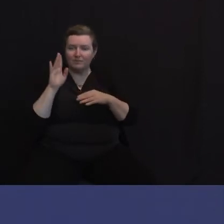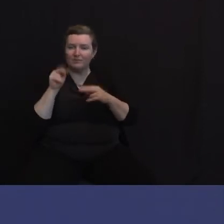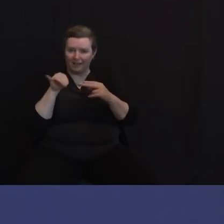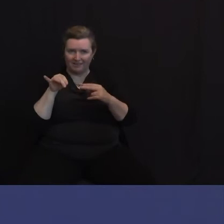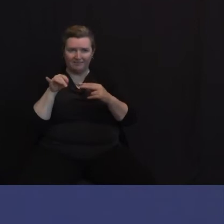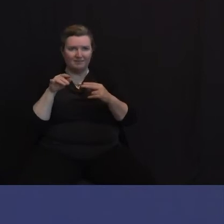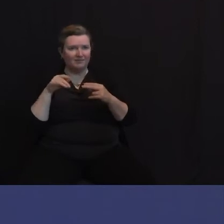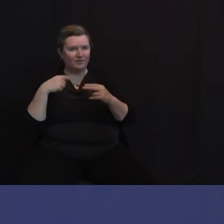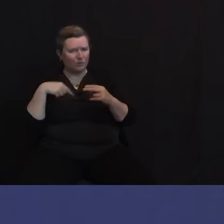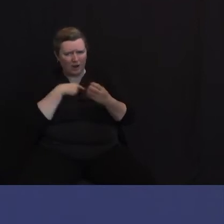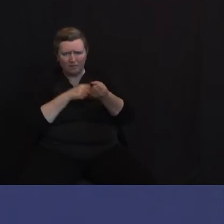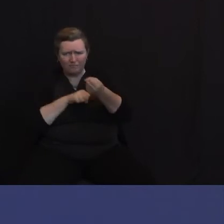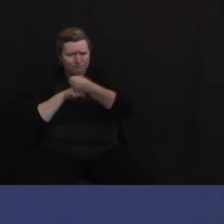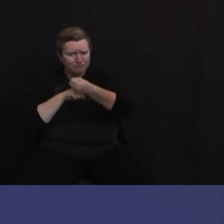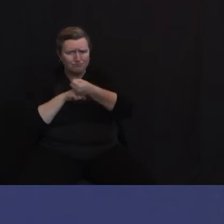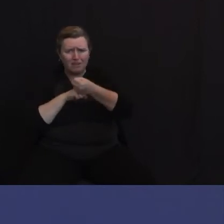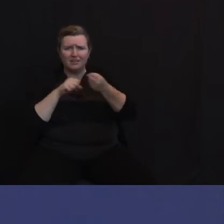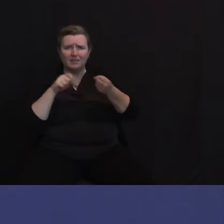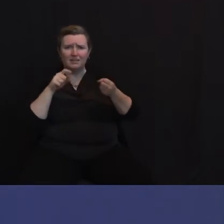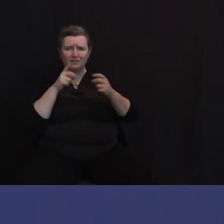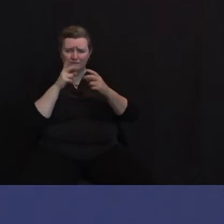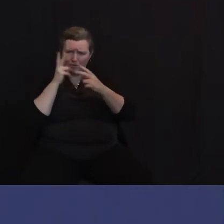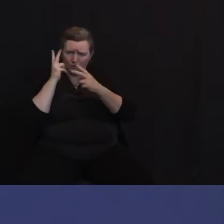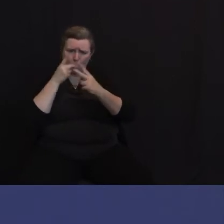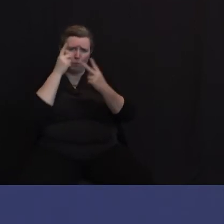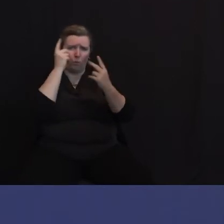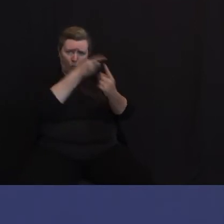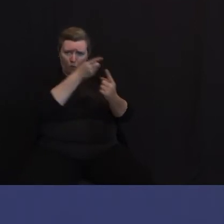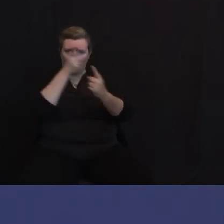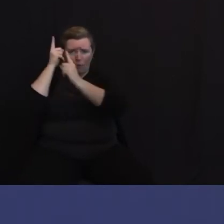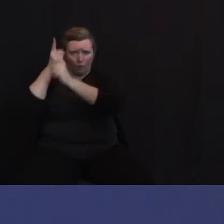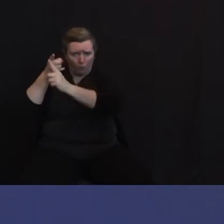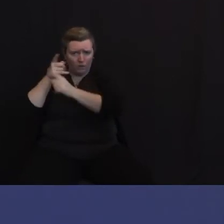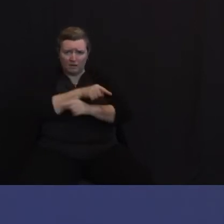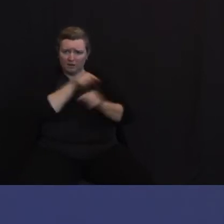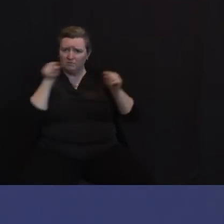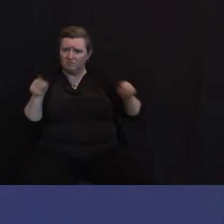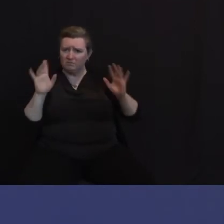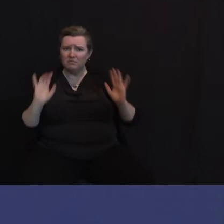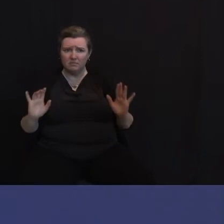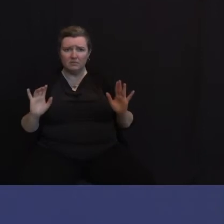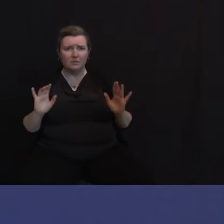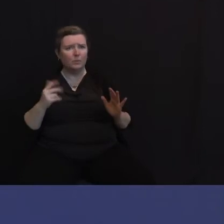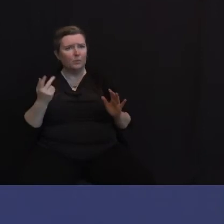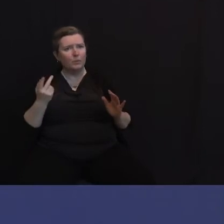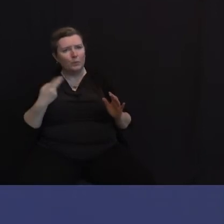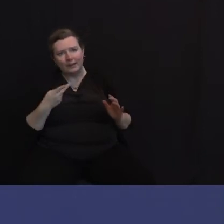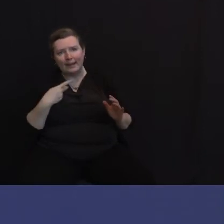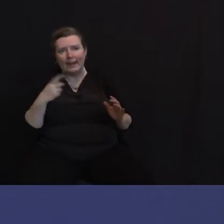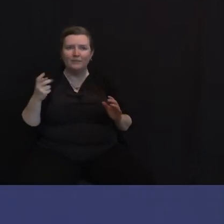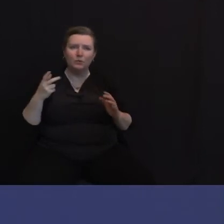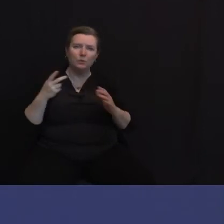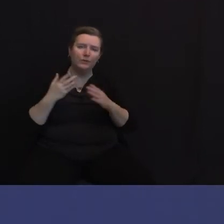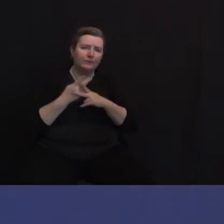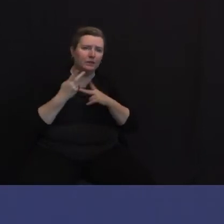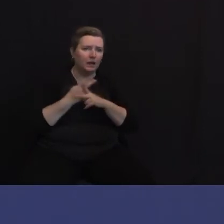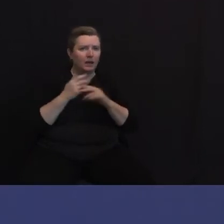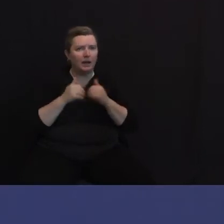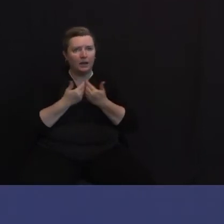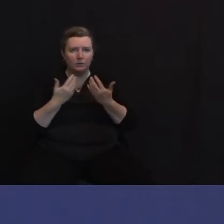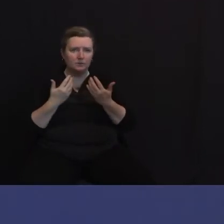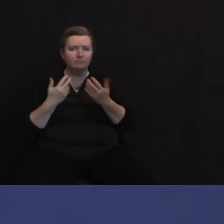been there from moment one. They remain there, and we've just got to find a way. We've had constructive engagement back and